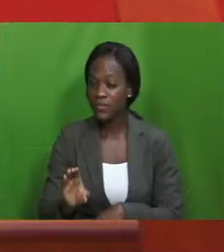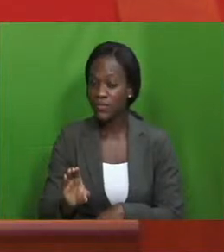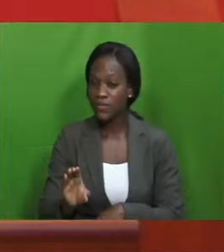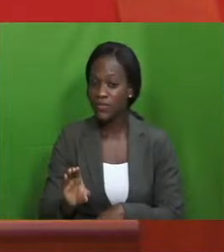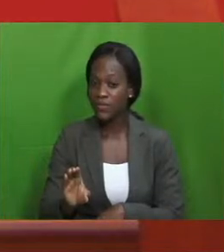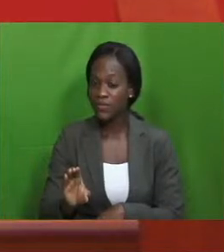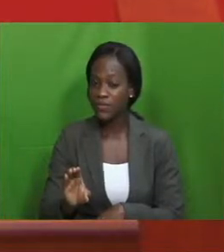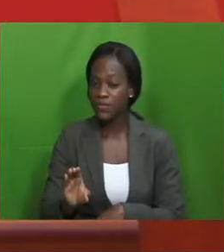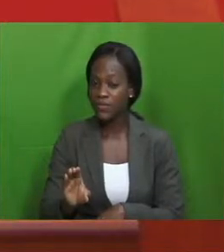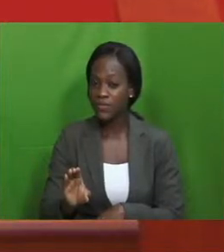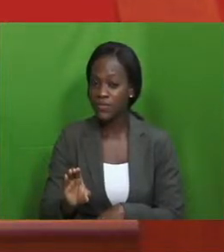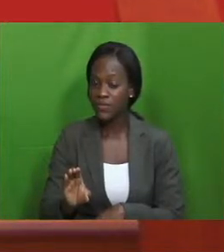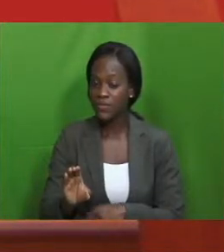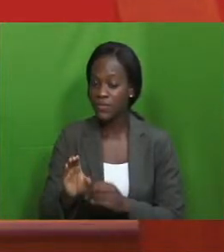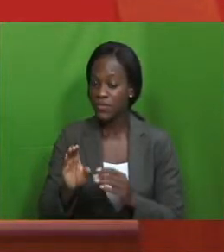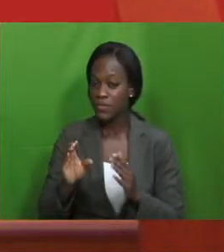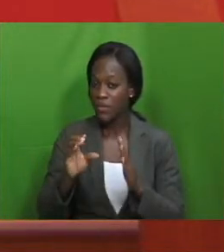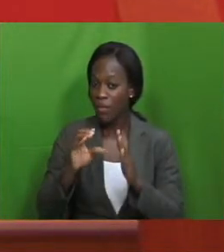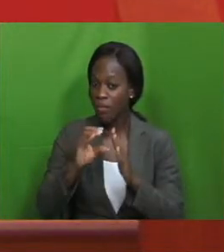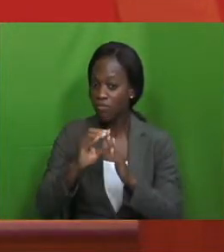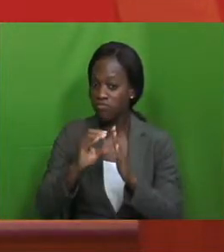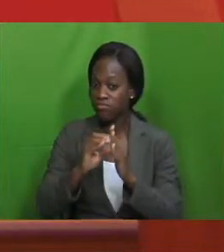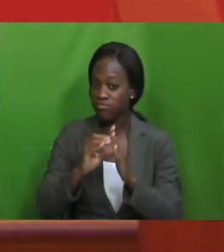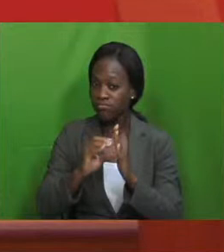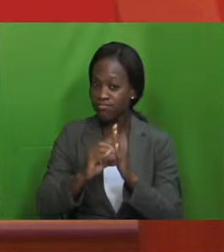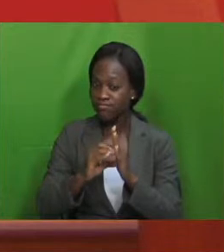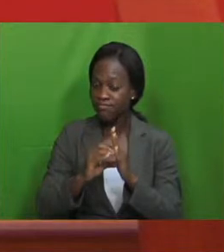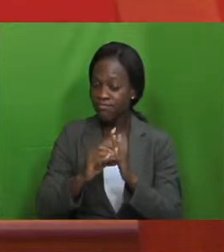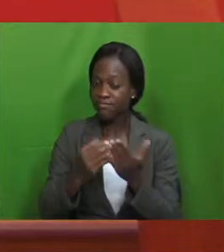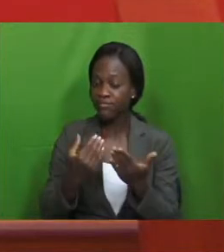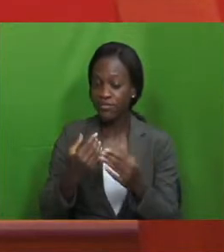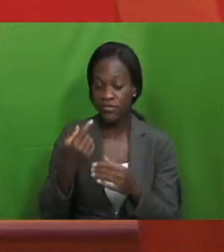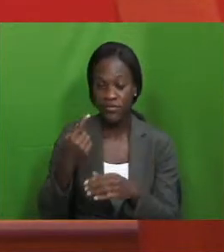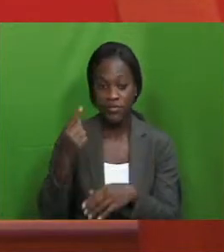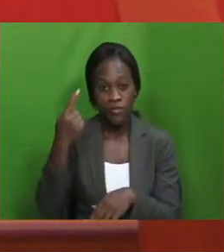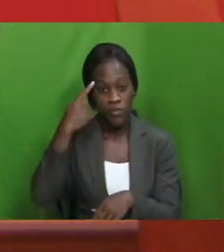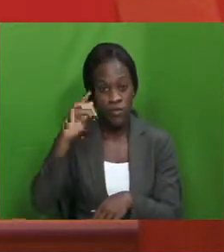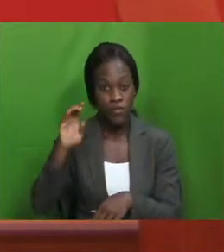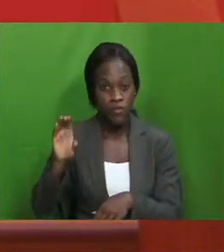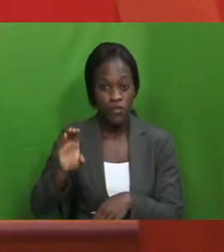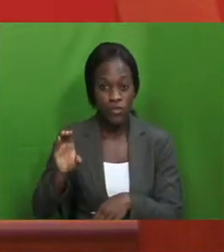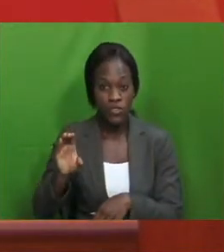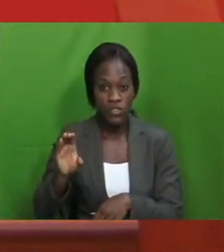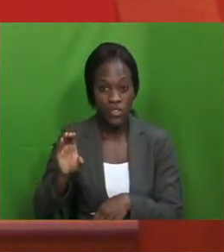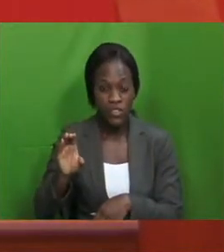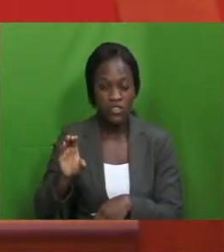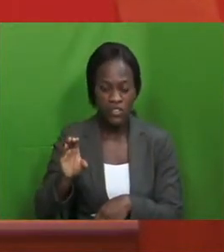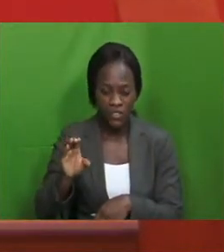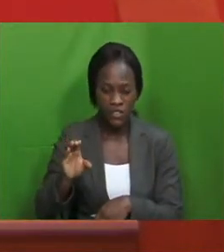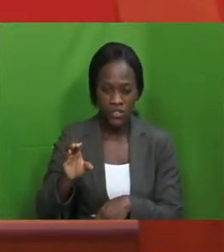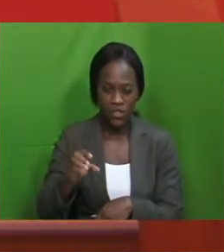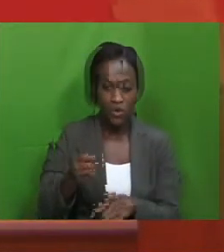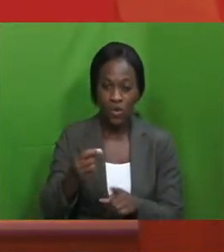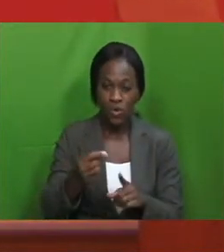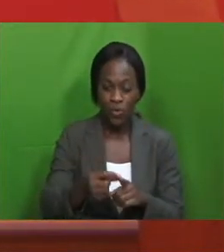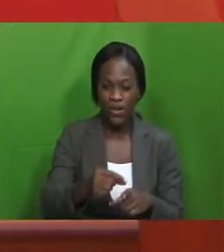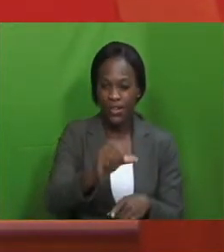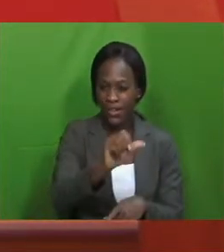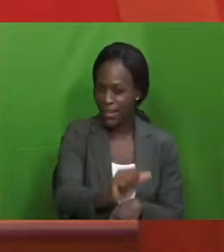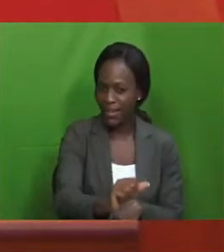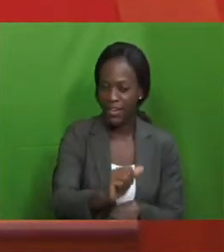the paragraph below C Roman 4, it will be a joint